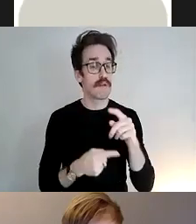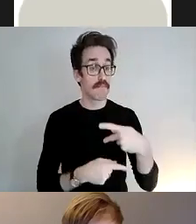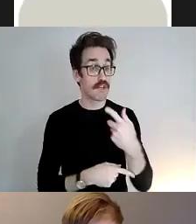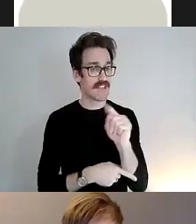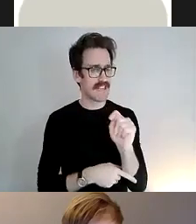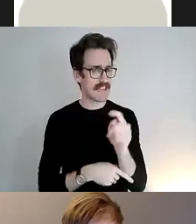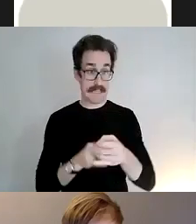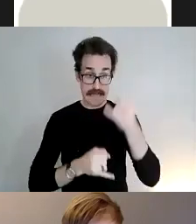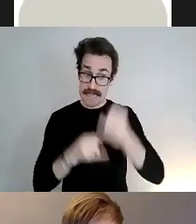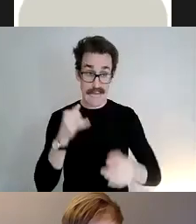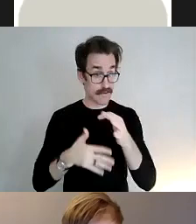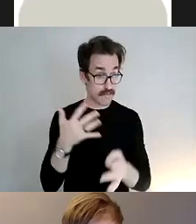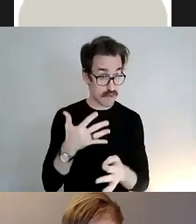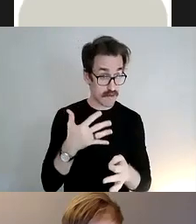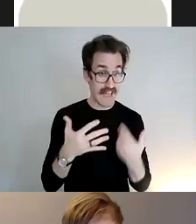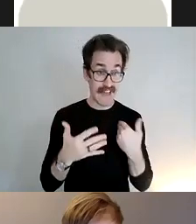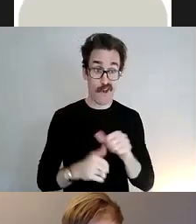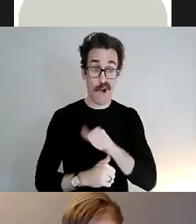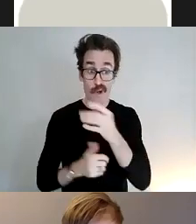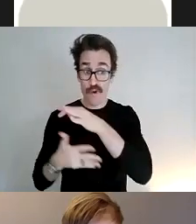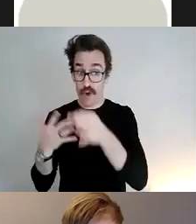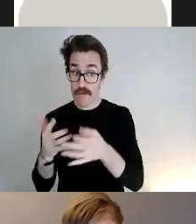other options to deal with it.